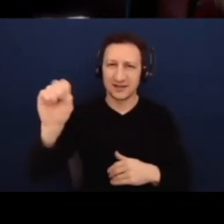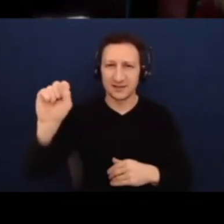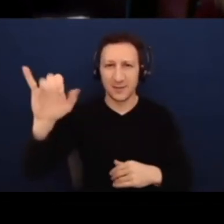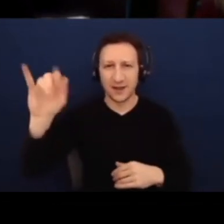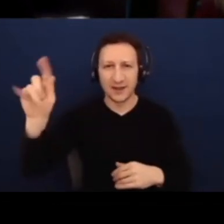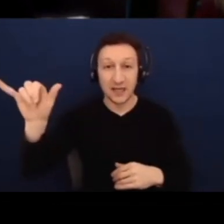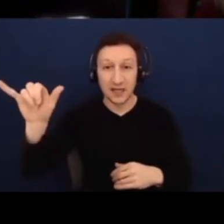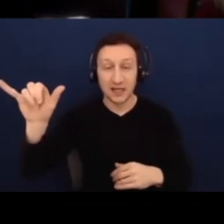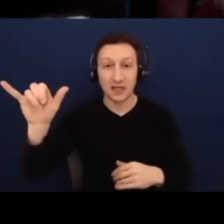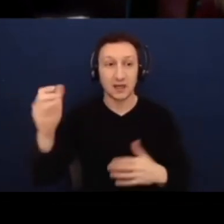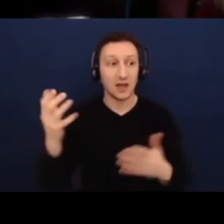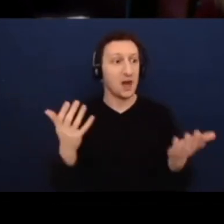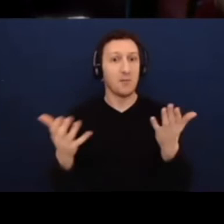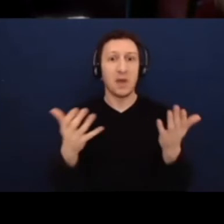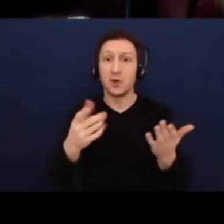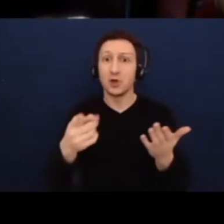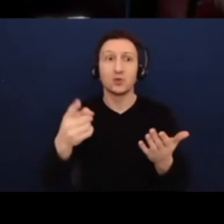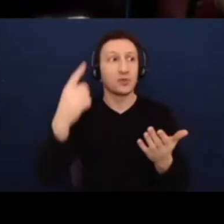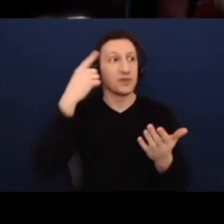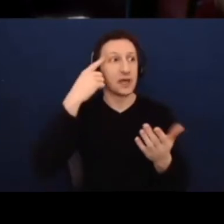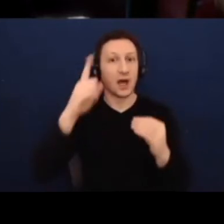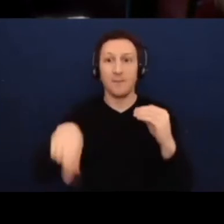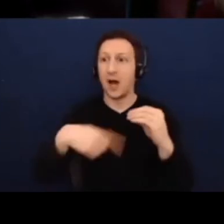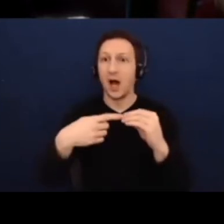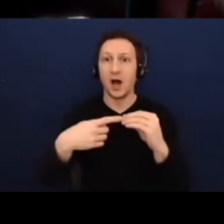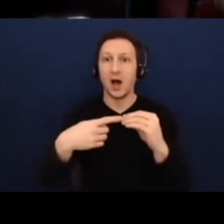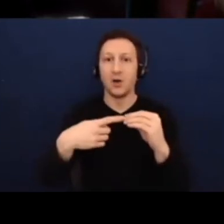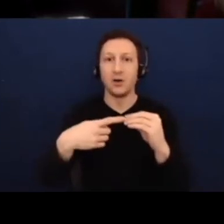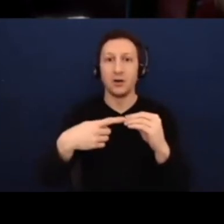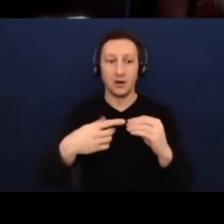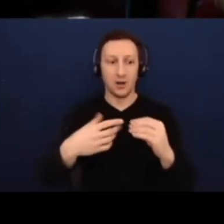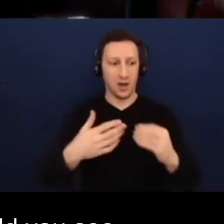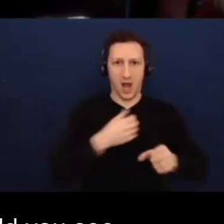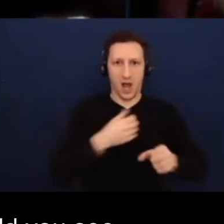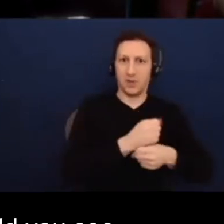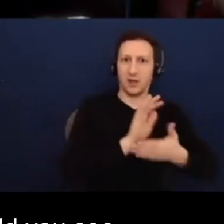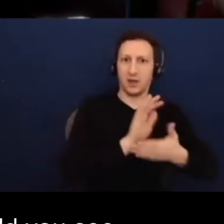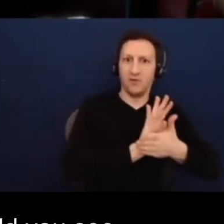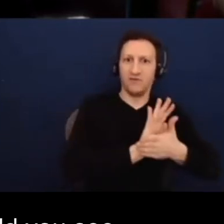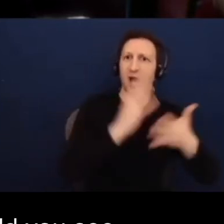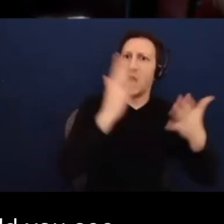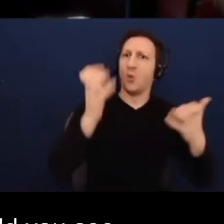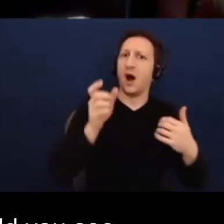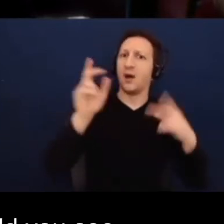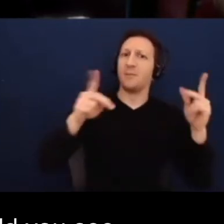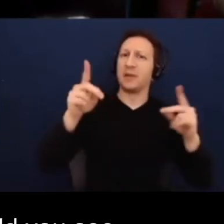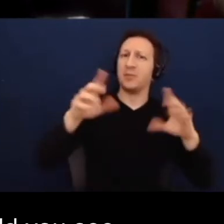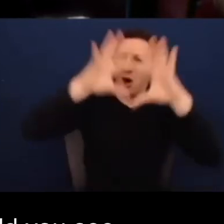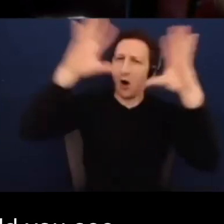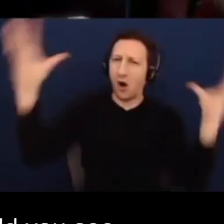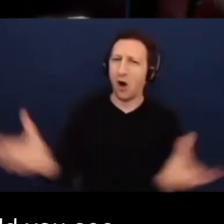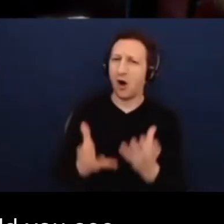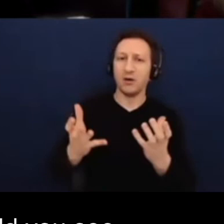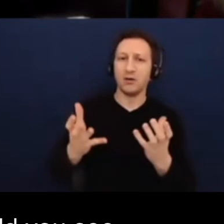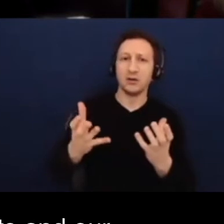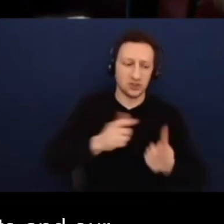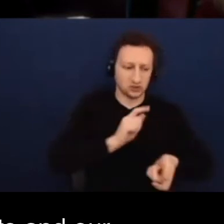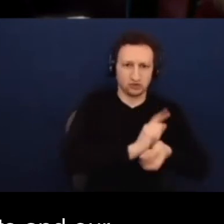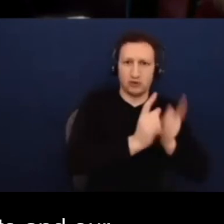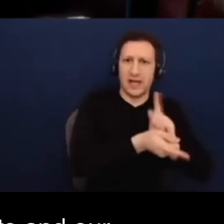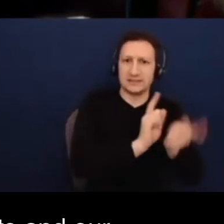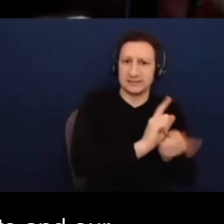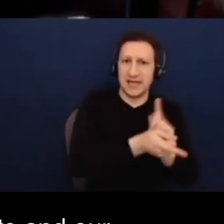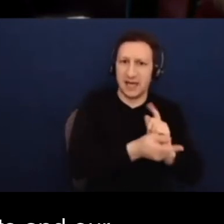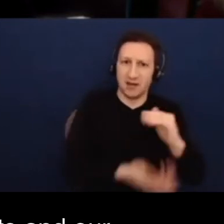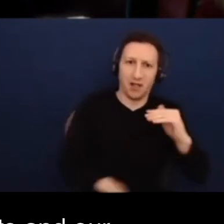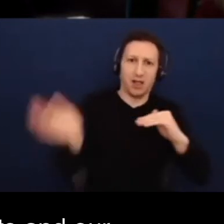of localization. I mean, it includes dubbing, it includes many other things, but where would you see something like this fitting in